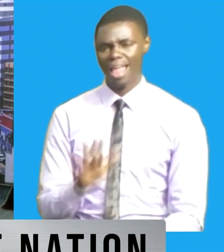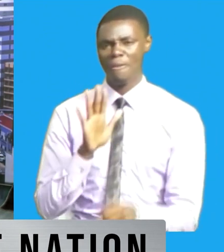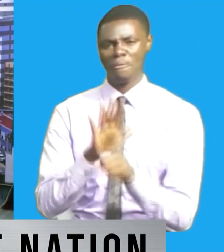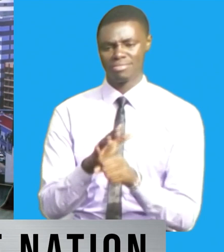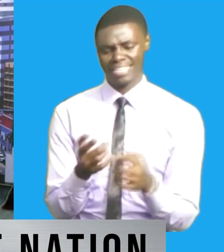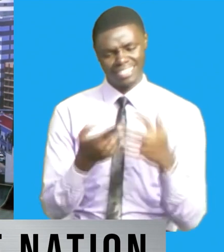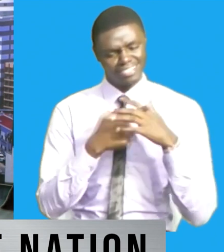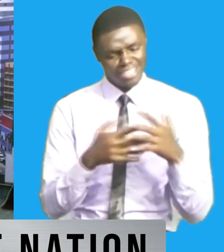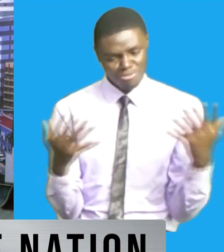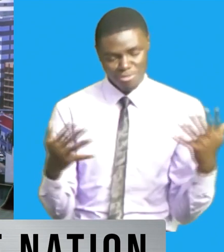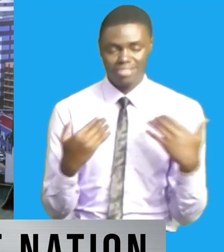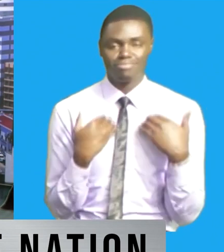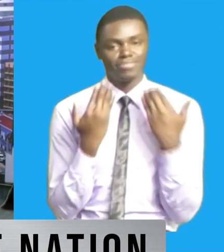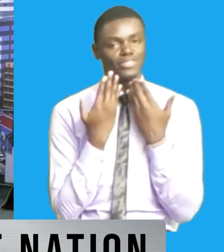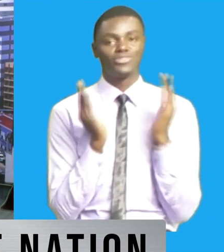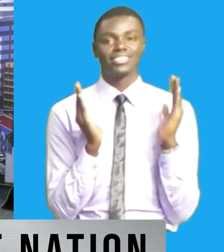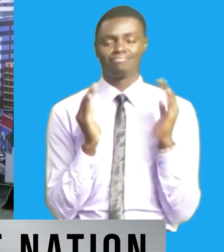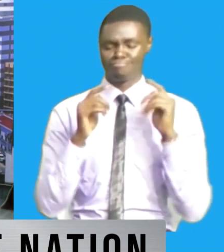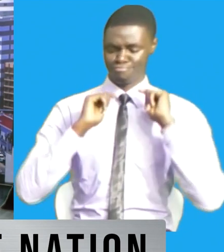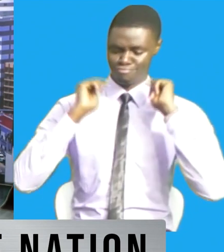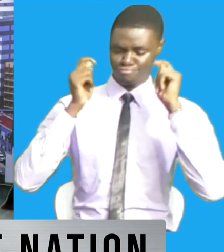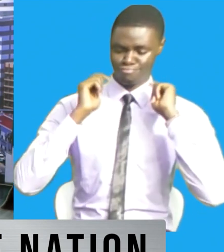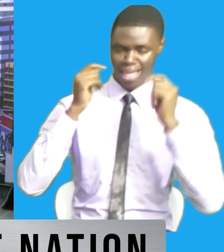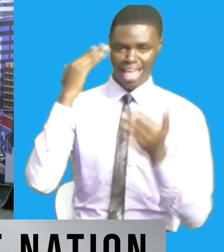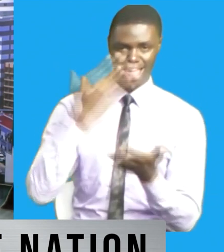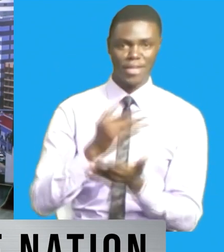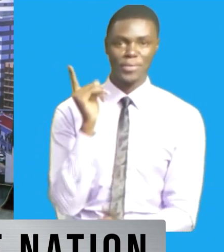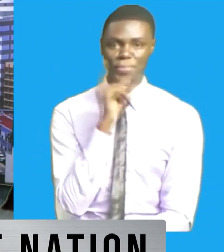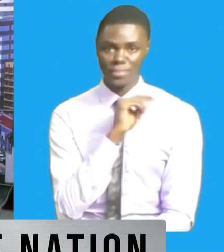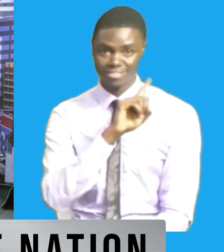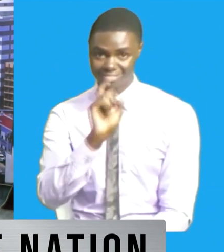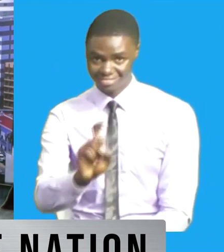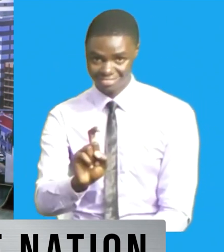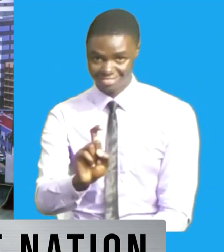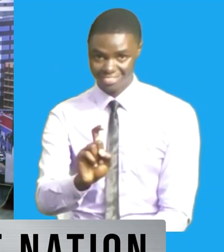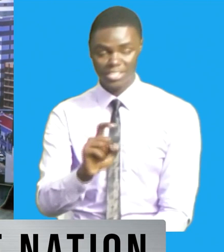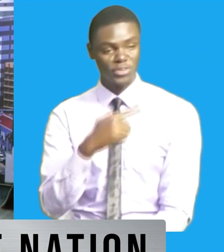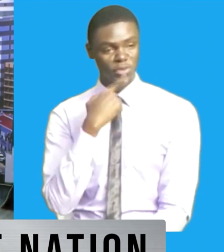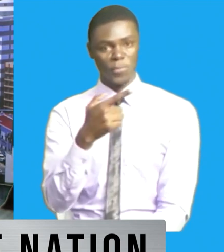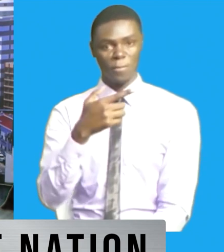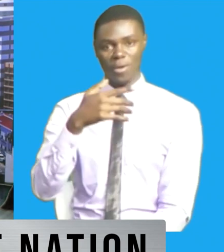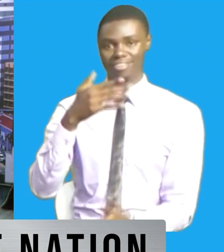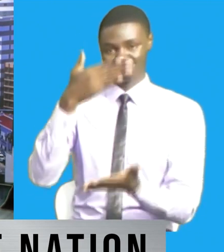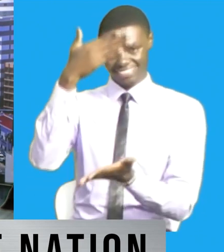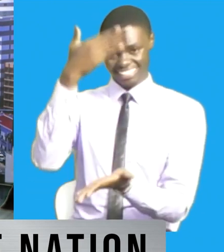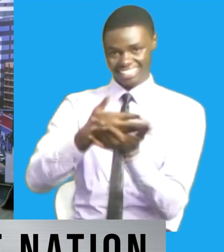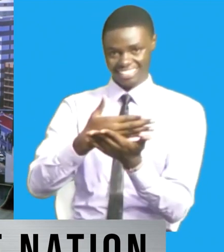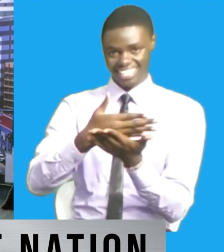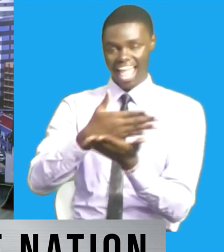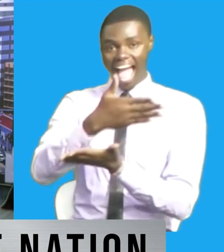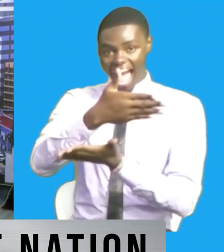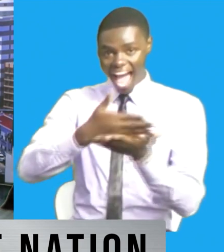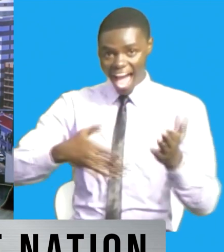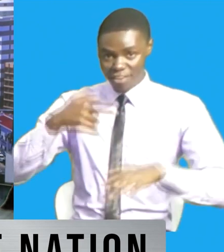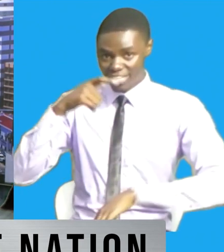don't know tutaanzia wapi. Demonstrations zilisimama. Tuliambiwa zimeenda half time. Zikingoja It looks like